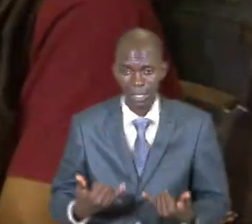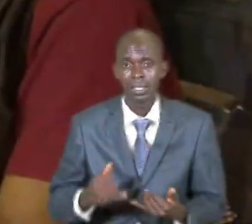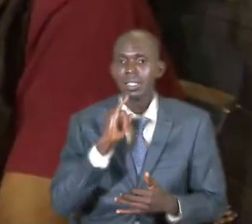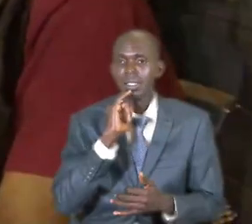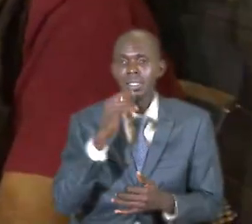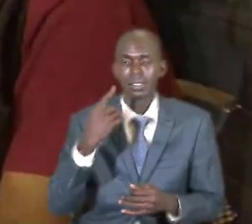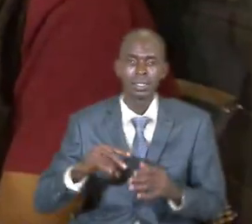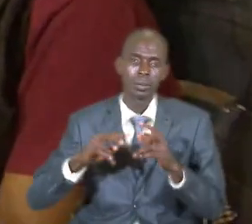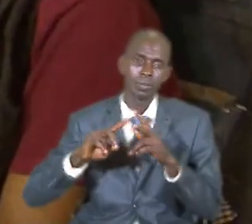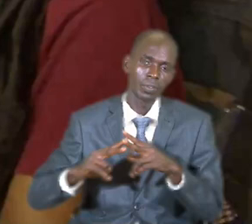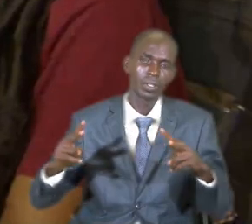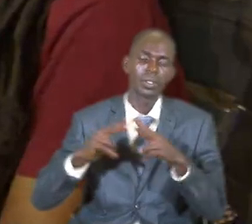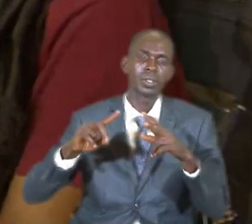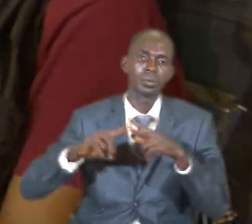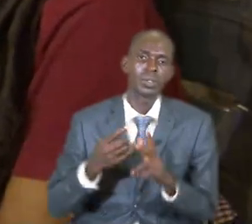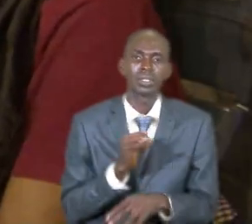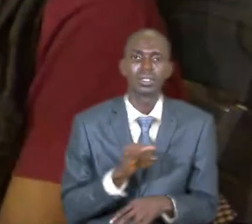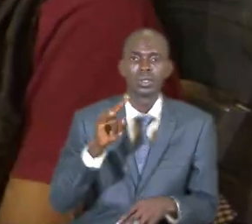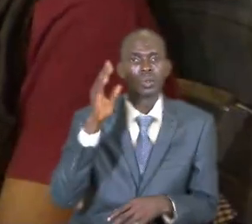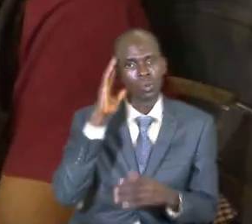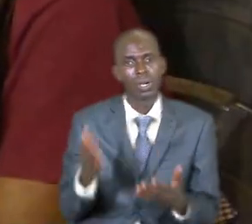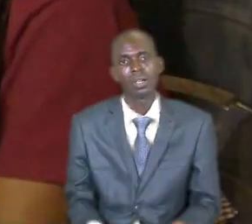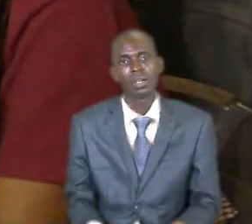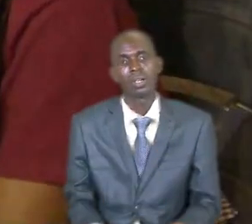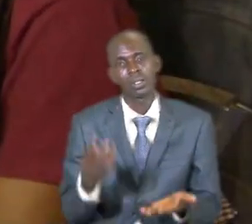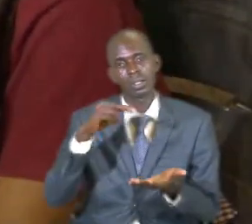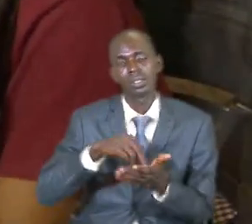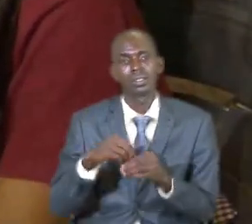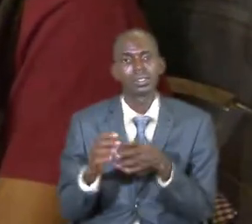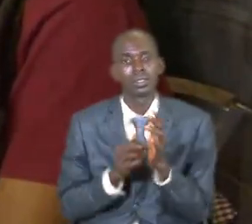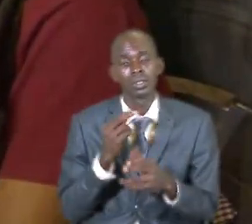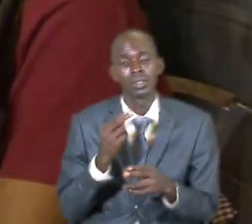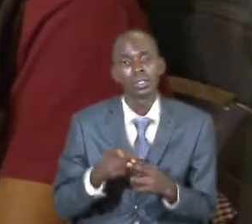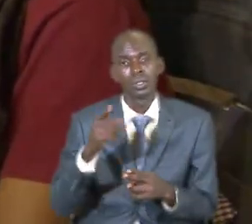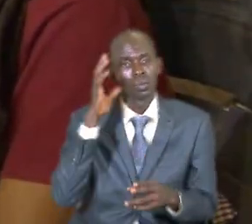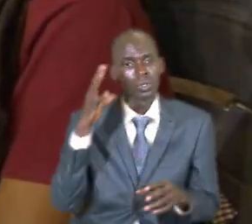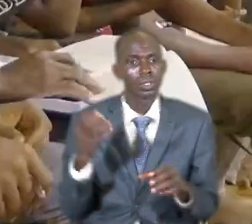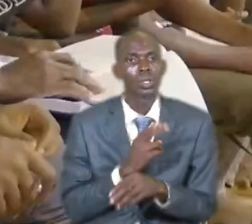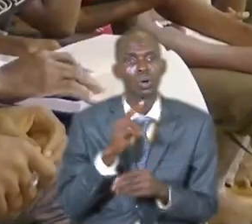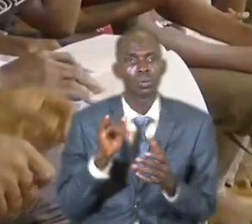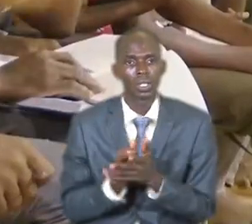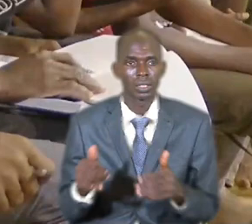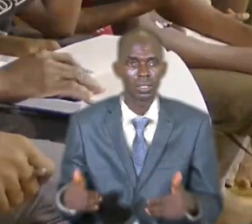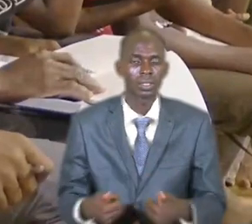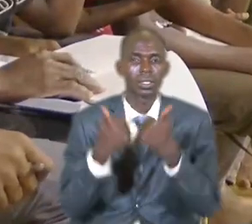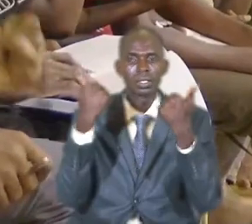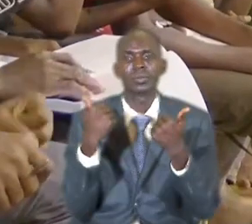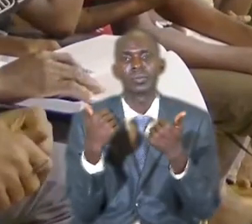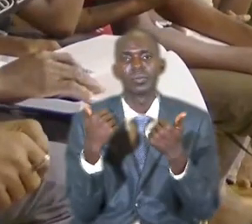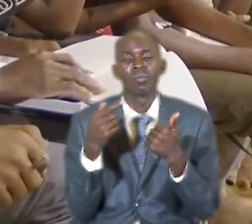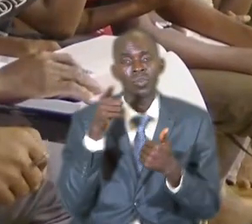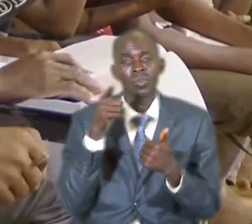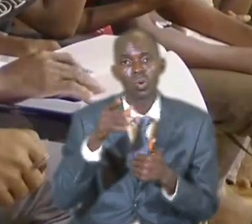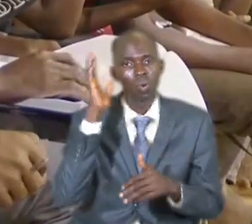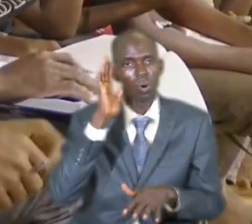Yeah. You arise. Yeah. You'll take up that challenge. Yeah. You will walk. Yeah. I